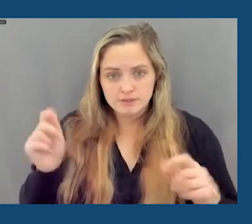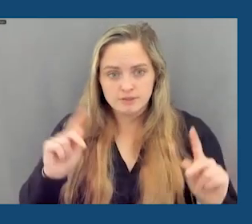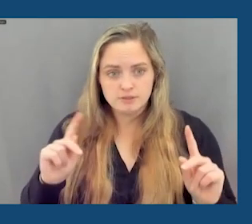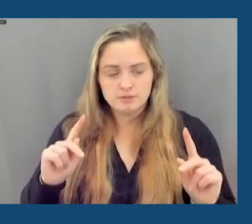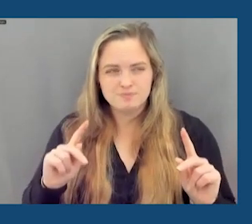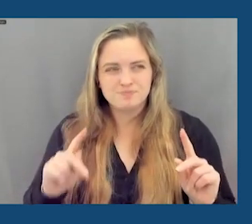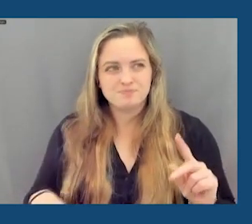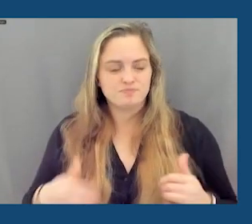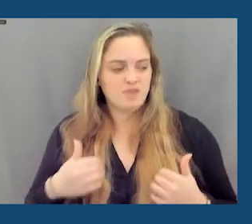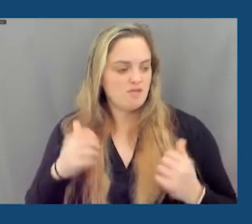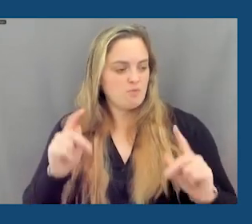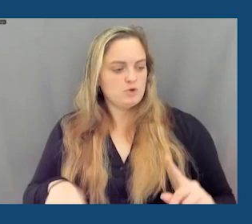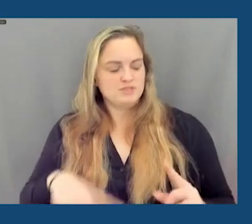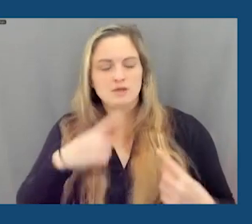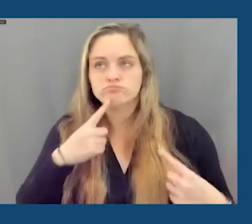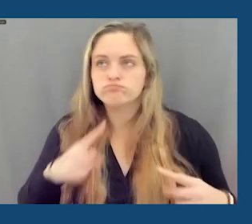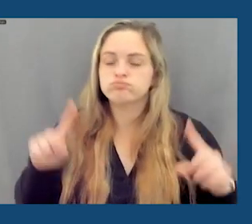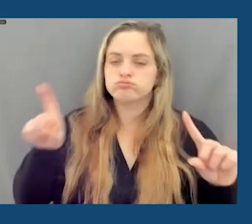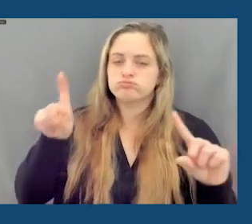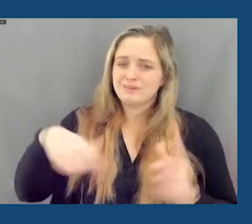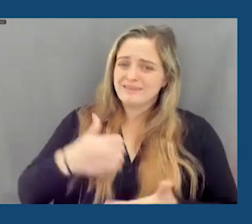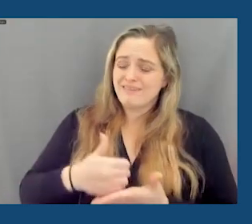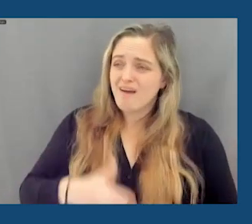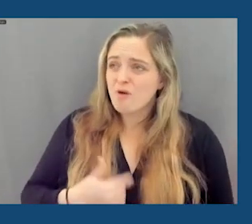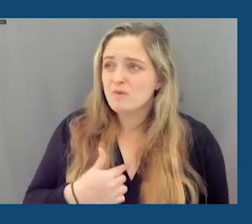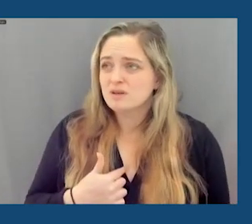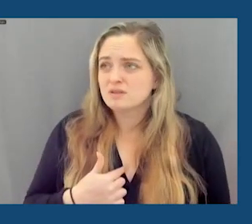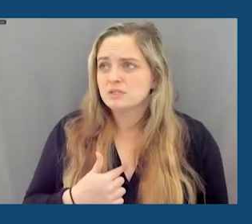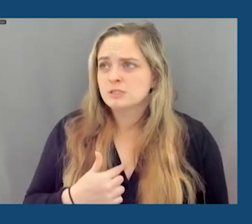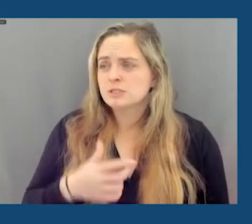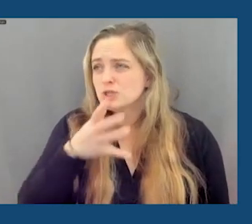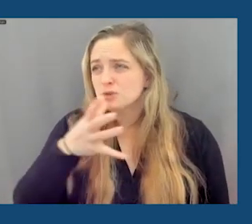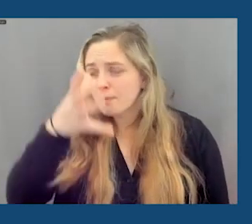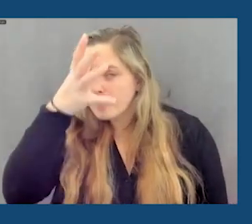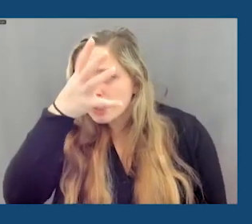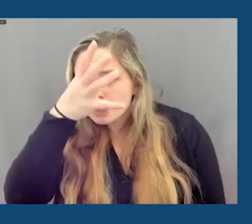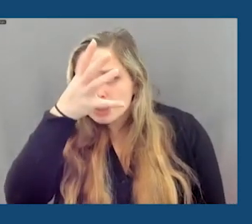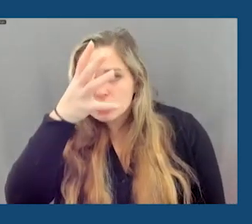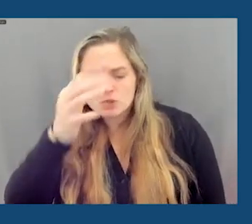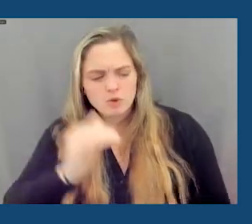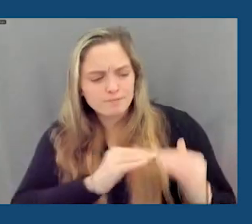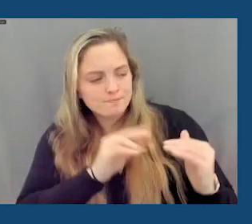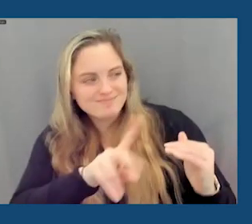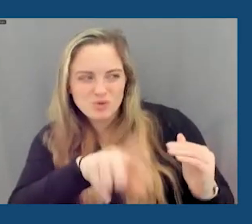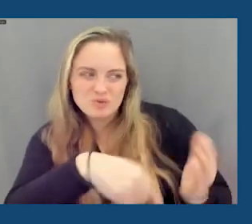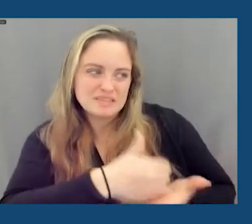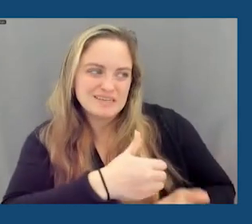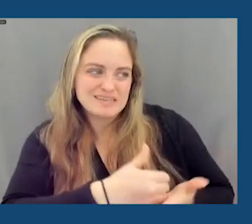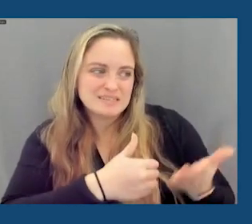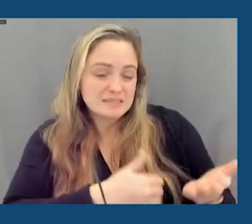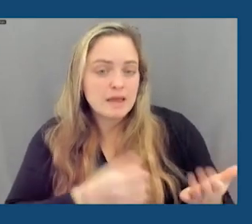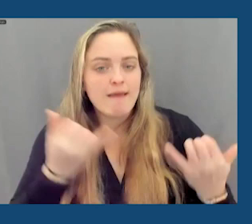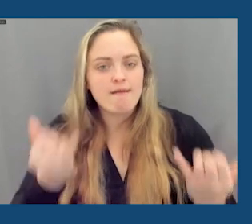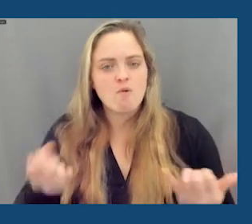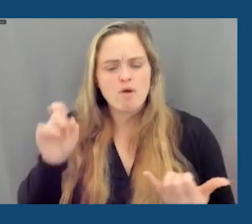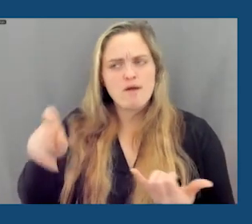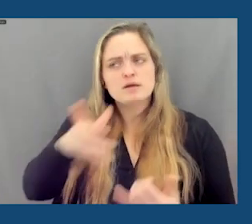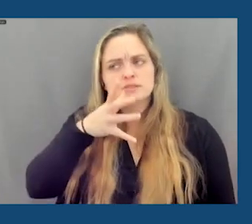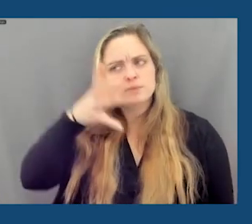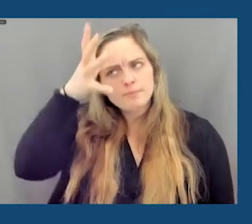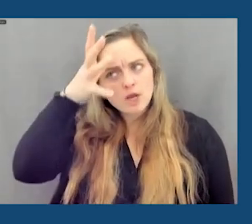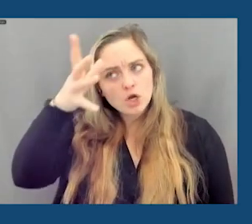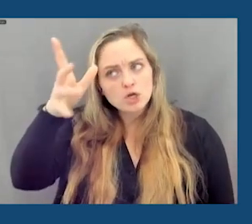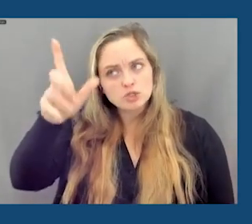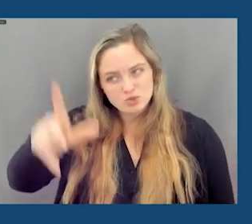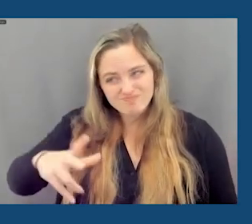finally recognizes, I need some help, or their parents see it, or a peer sees it. And yet they have to now ask their parents to take time off